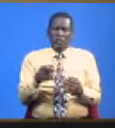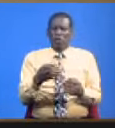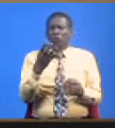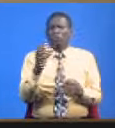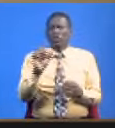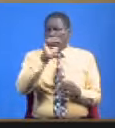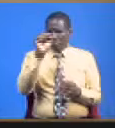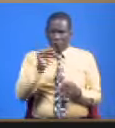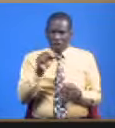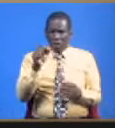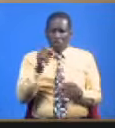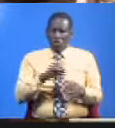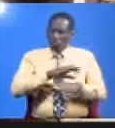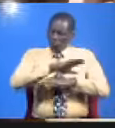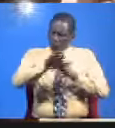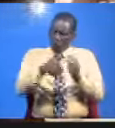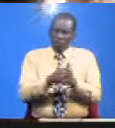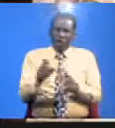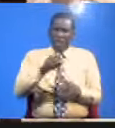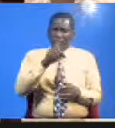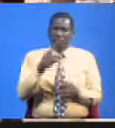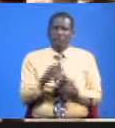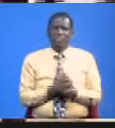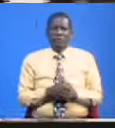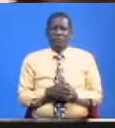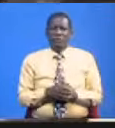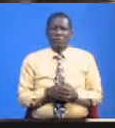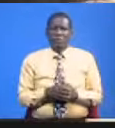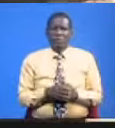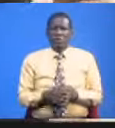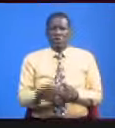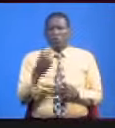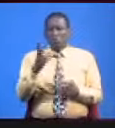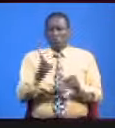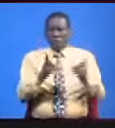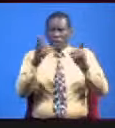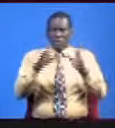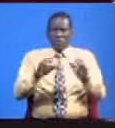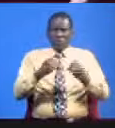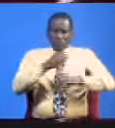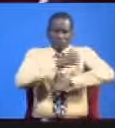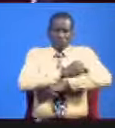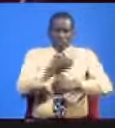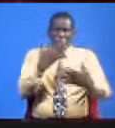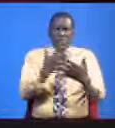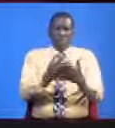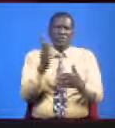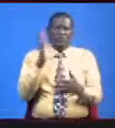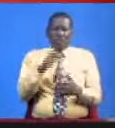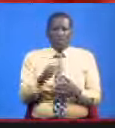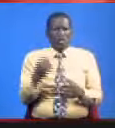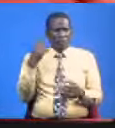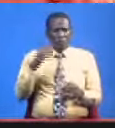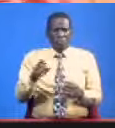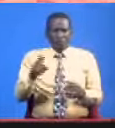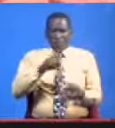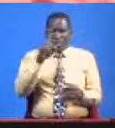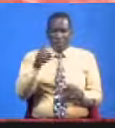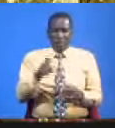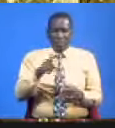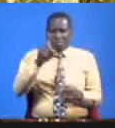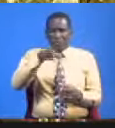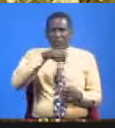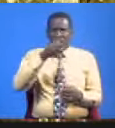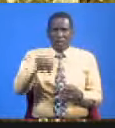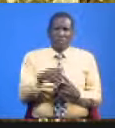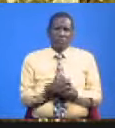40% of the total tests. Two directors of the institution have been arrested over the examination